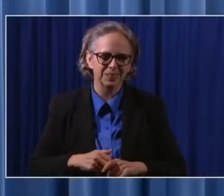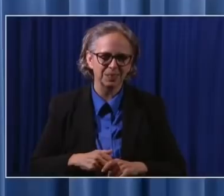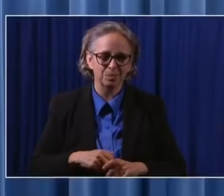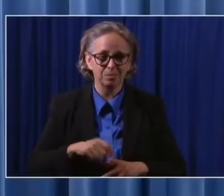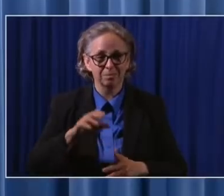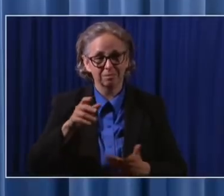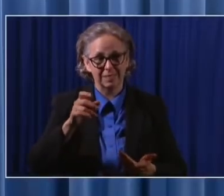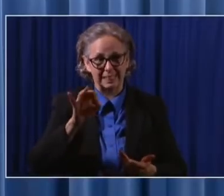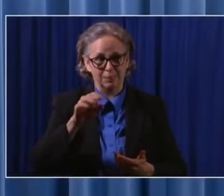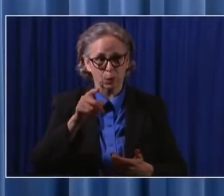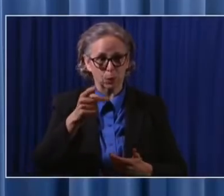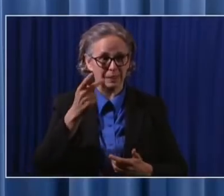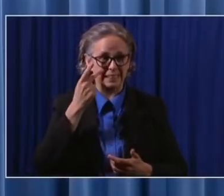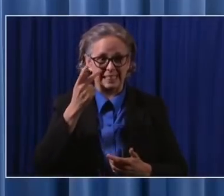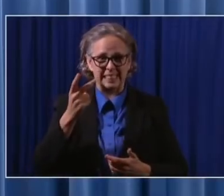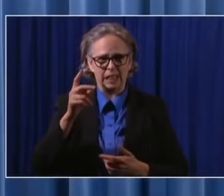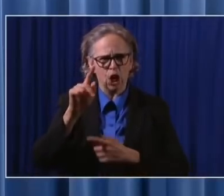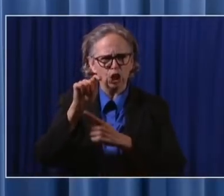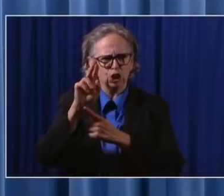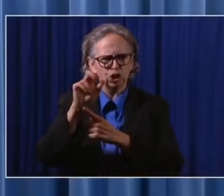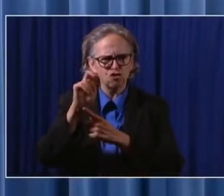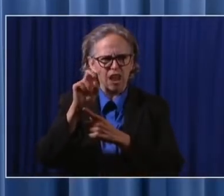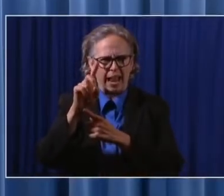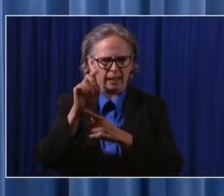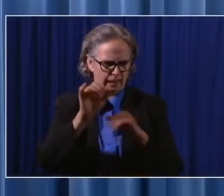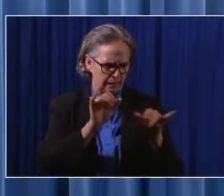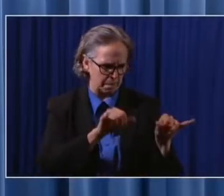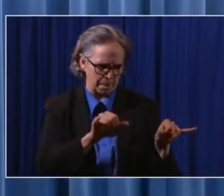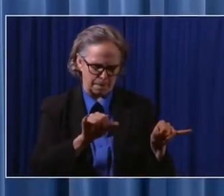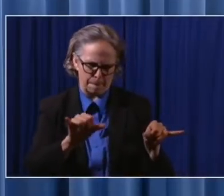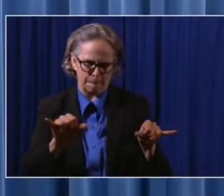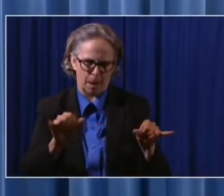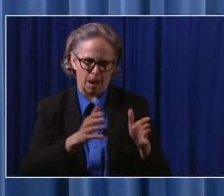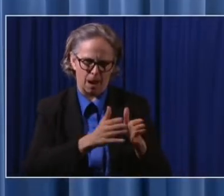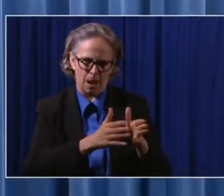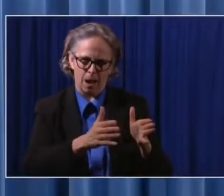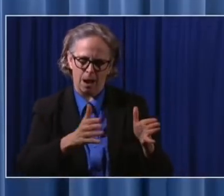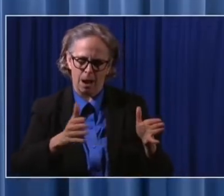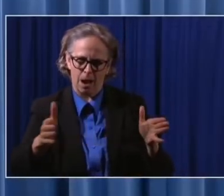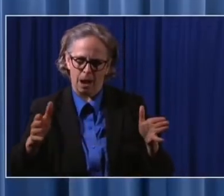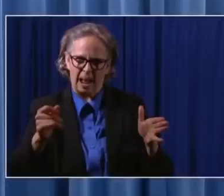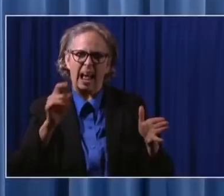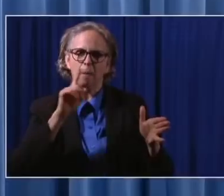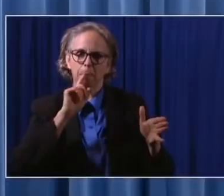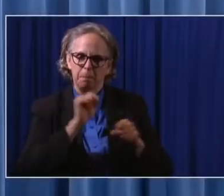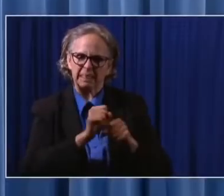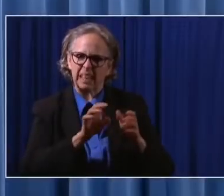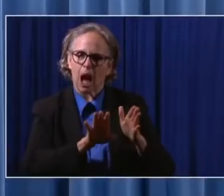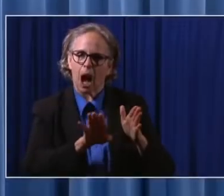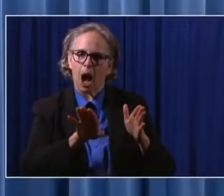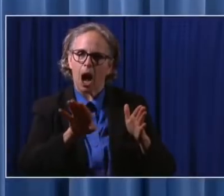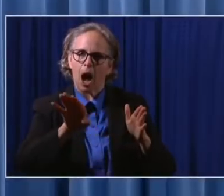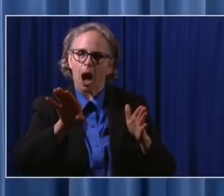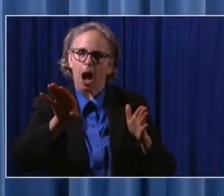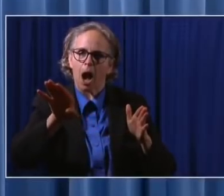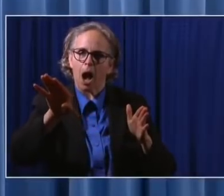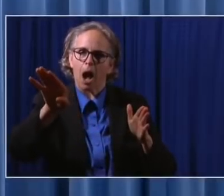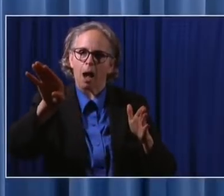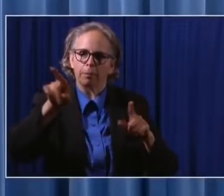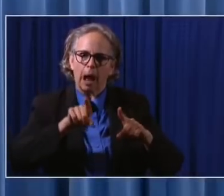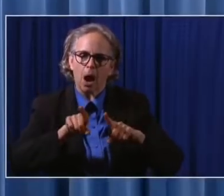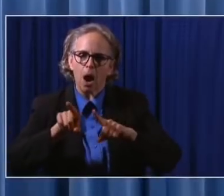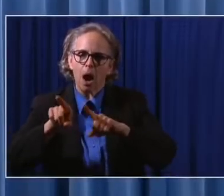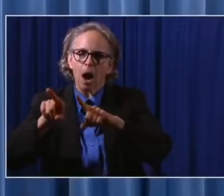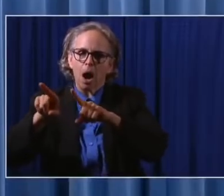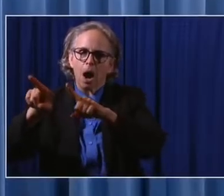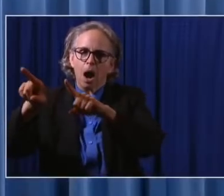trend, if you have a serious trend, things going in the wrong direction. And the whole idea